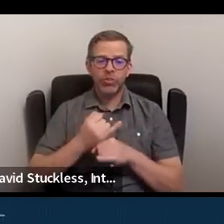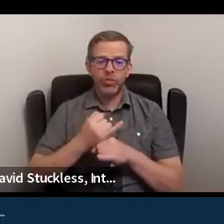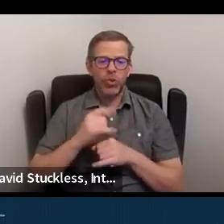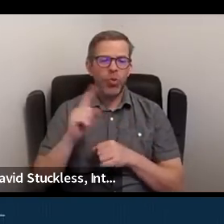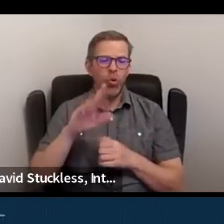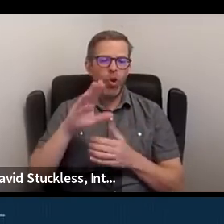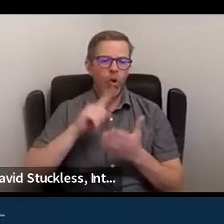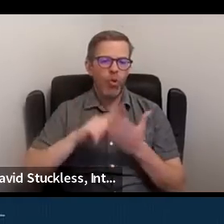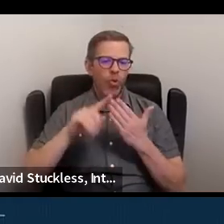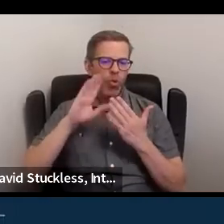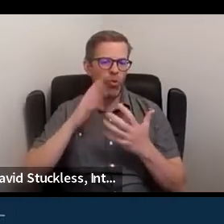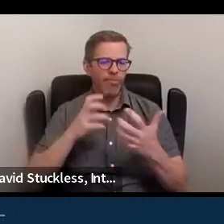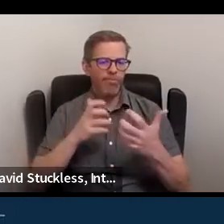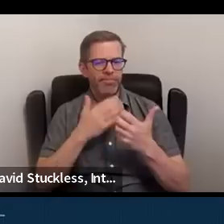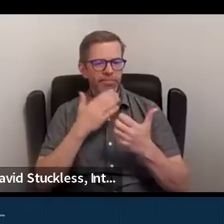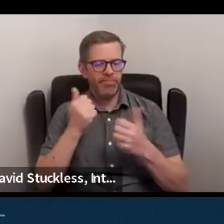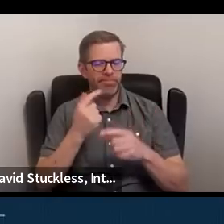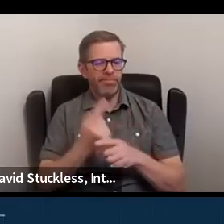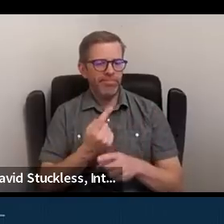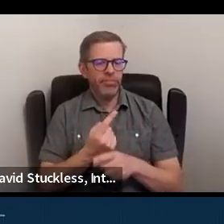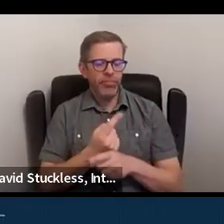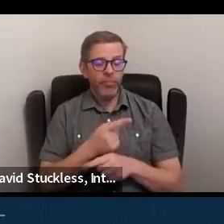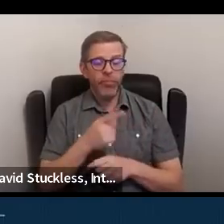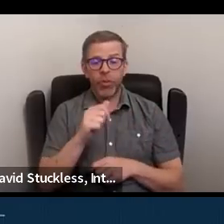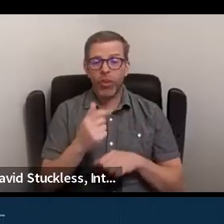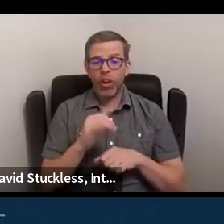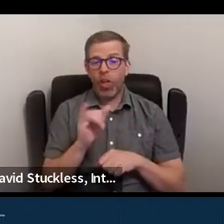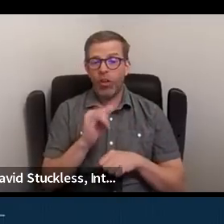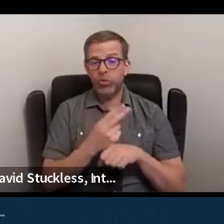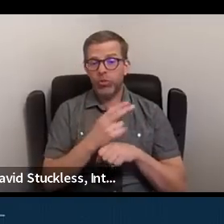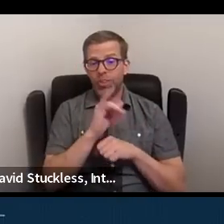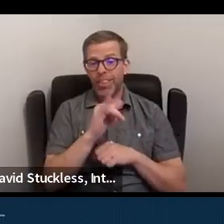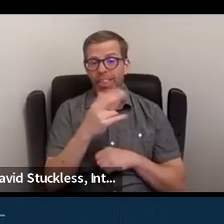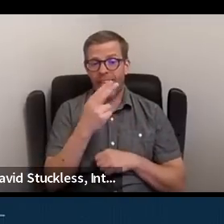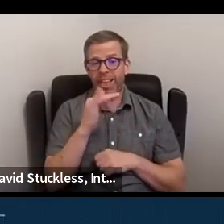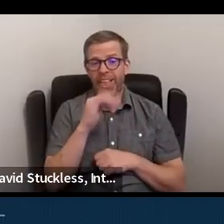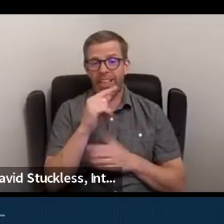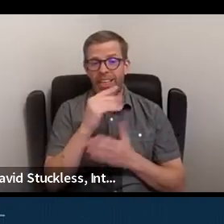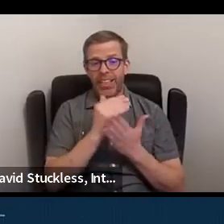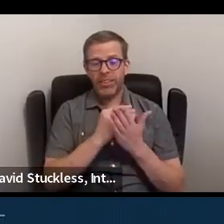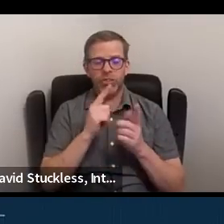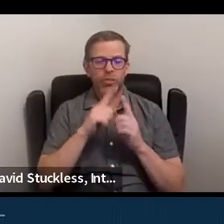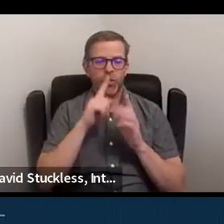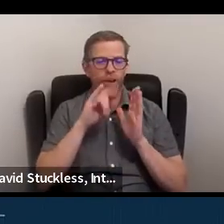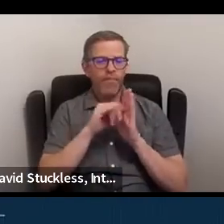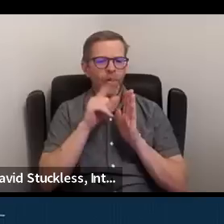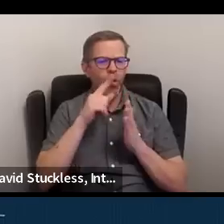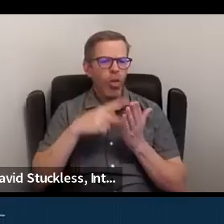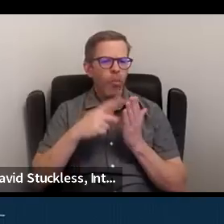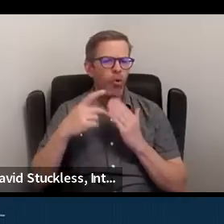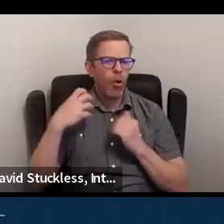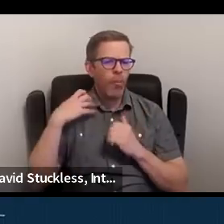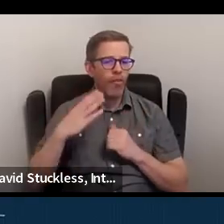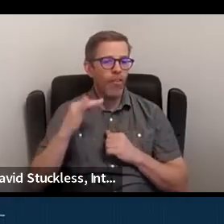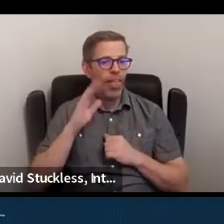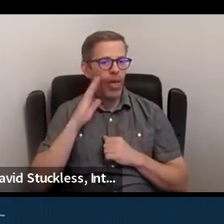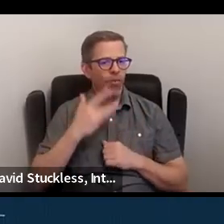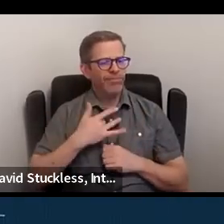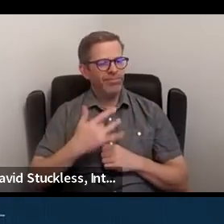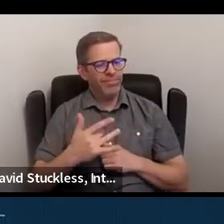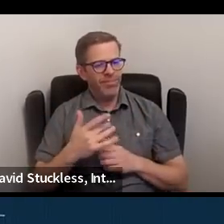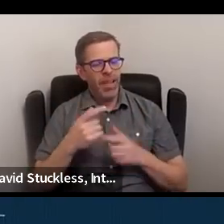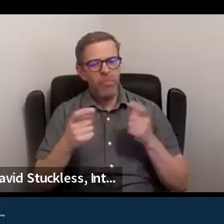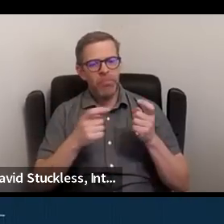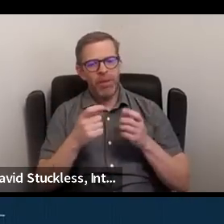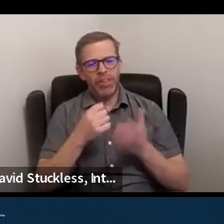research would be appropriate. And you can also use that hit list to identify the program officer who's likely to manage grants in that